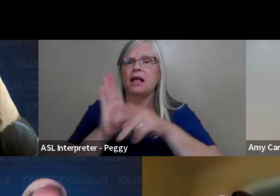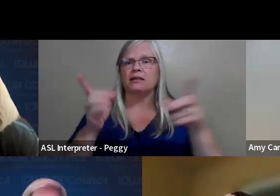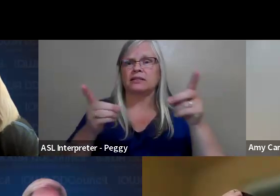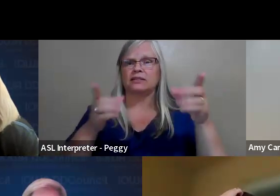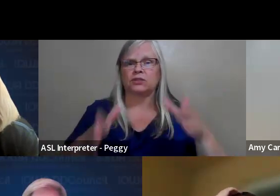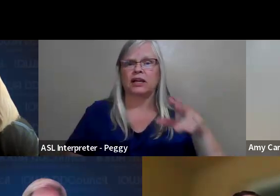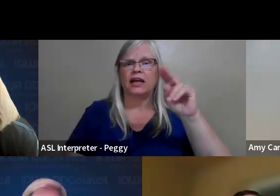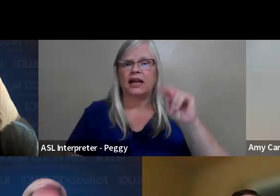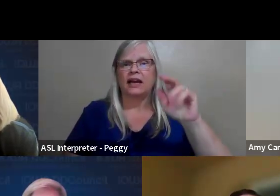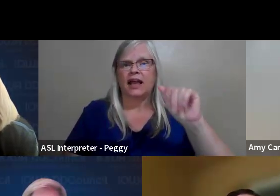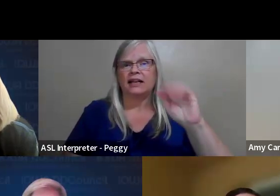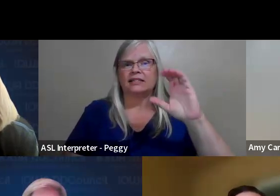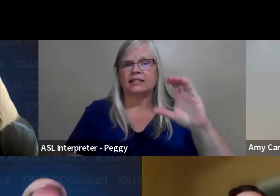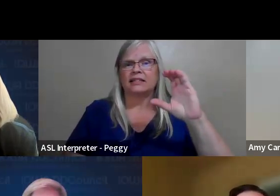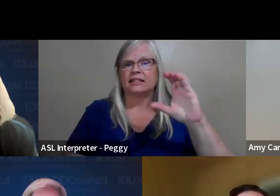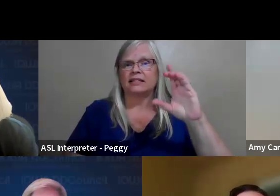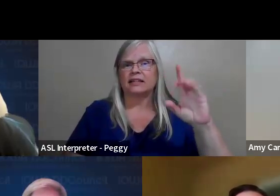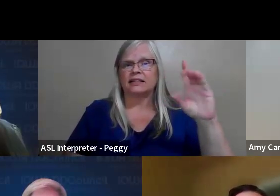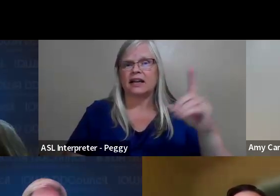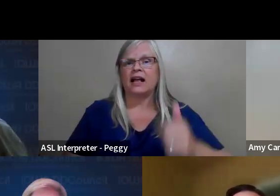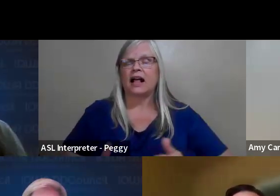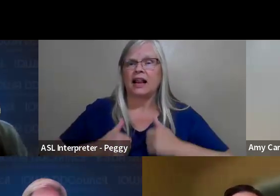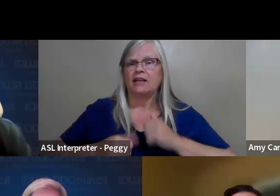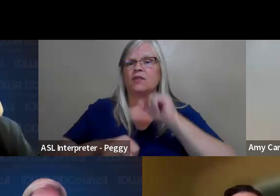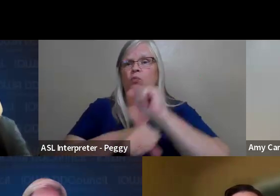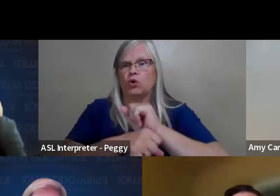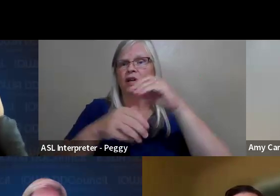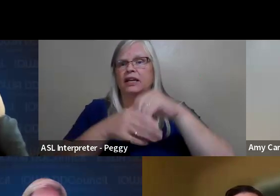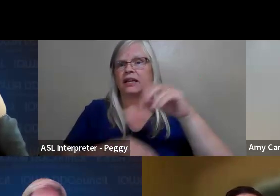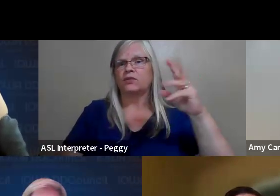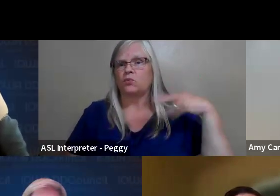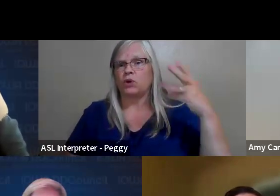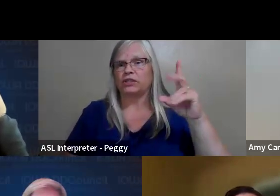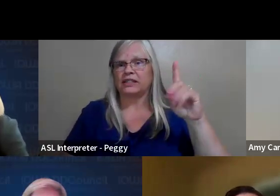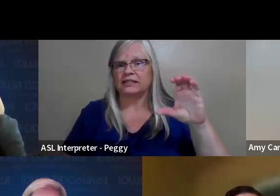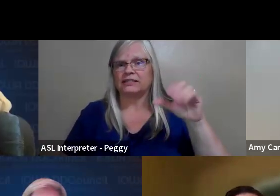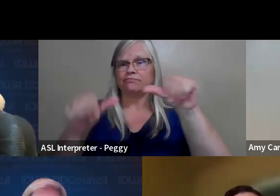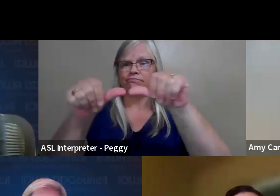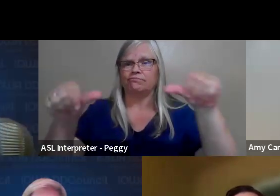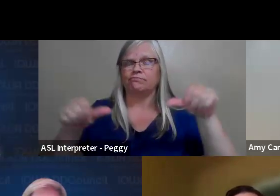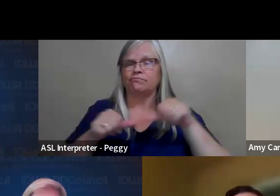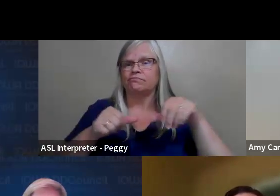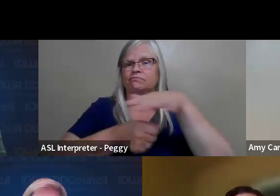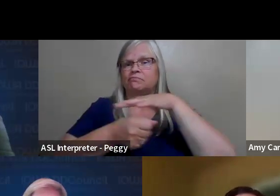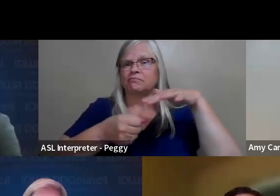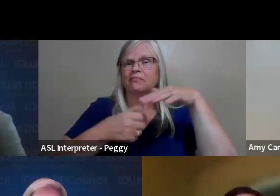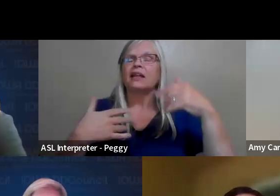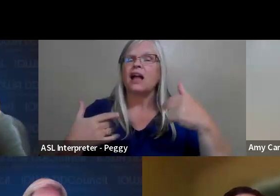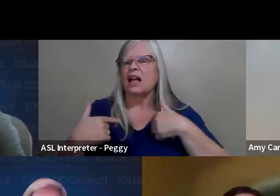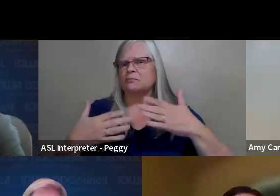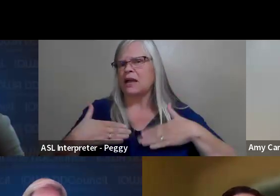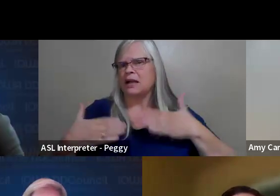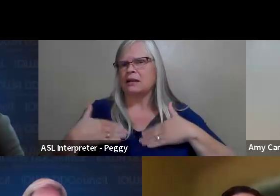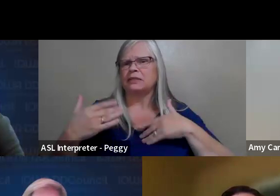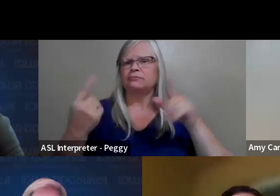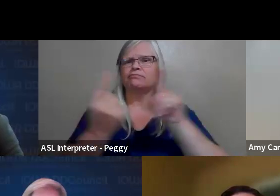at NACDD. I work and live in the Washington, D.C. area, and I'm always happy to meet